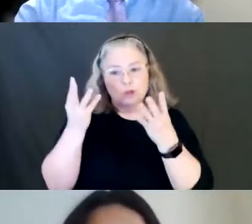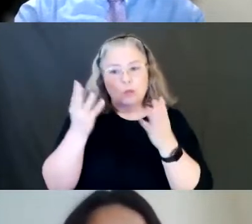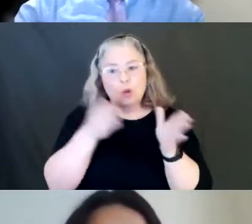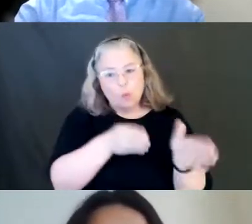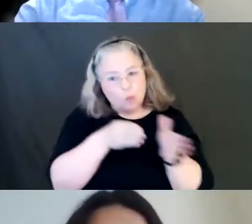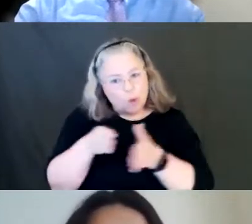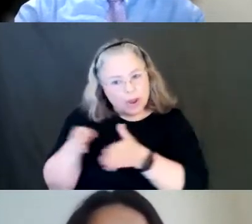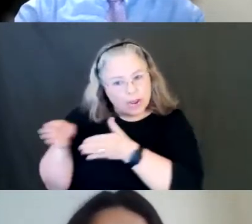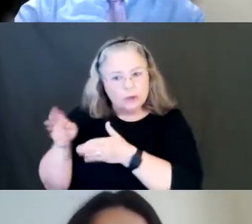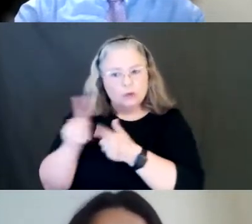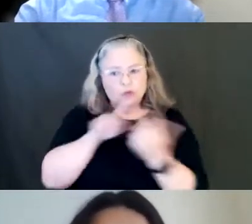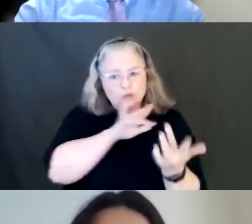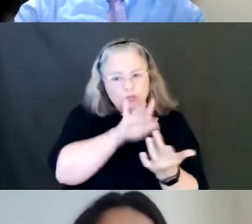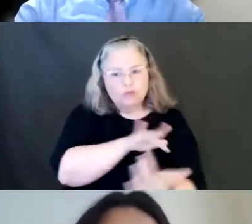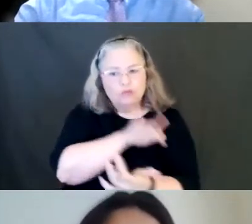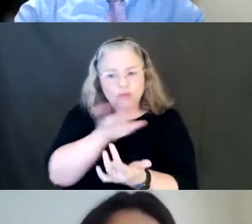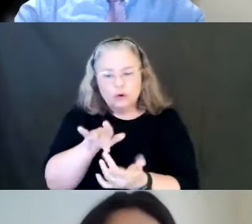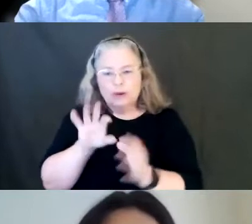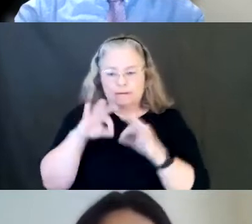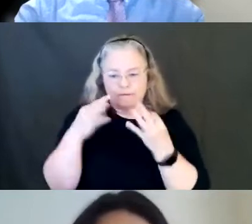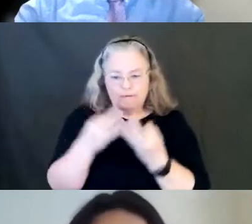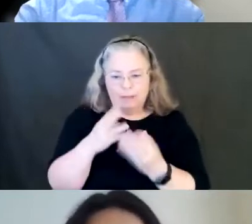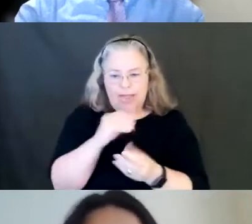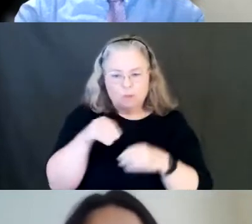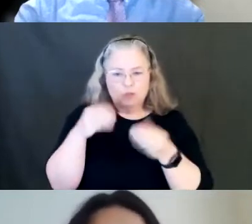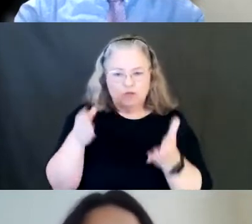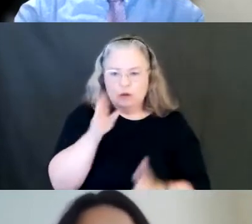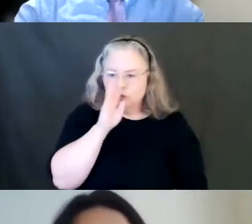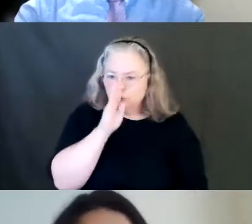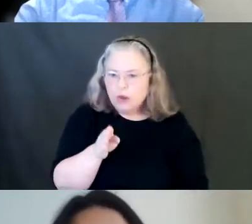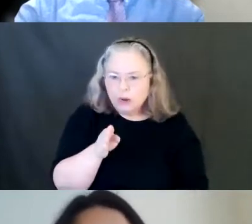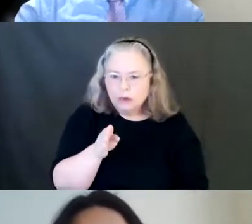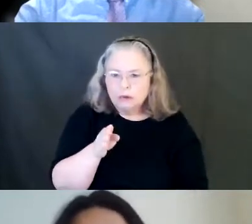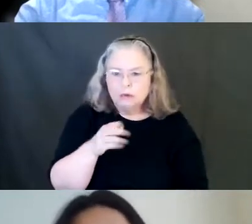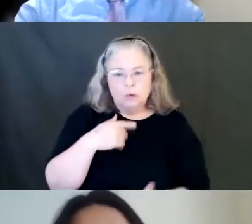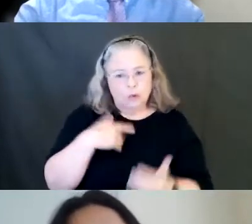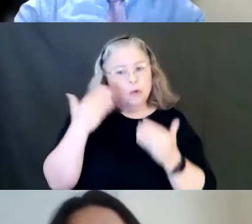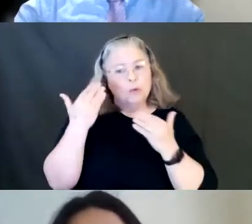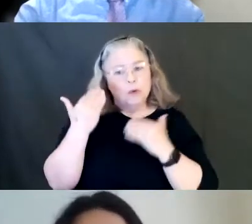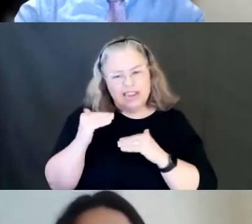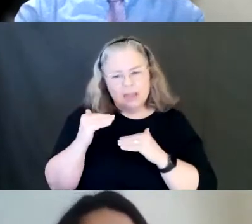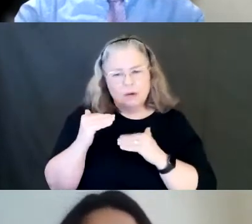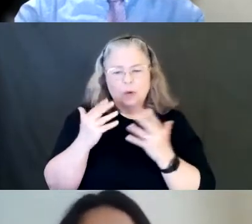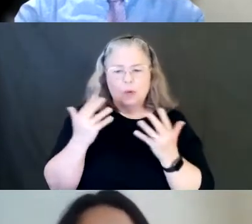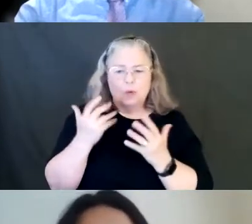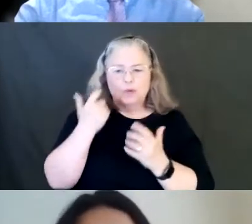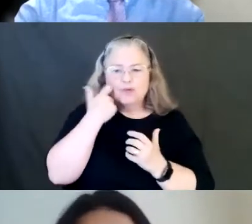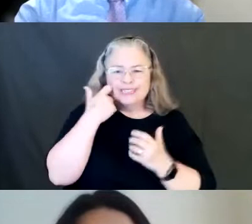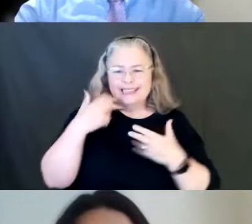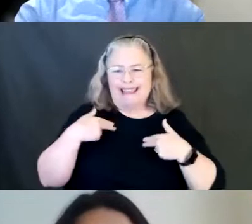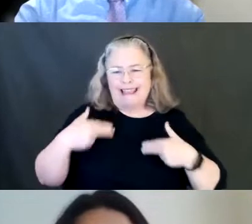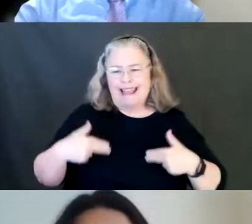we're able to reach families and providers directly. Now, again, we're limited with some of the recent health concerns